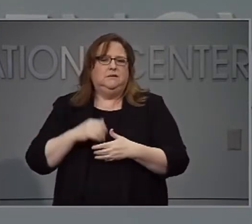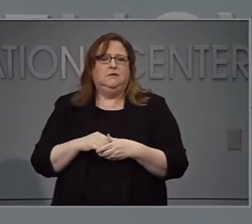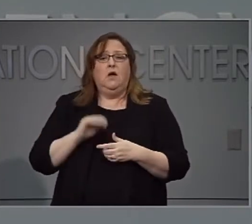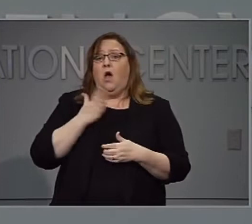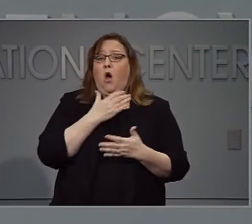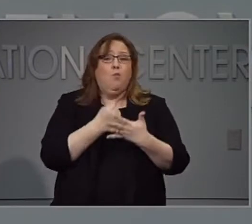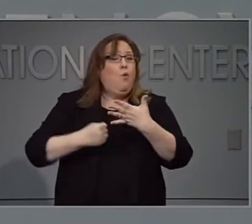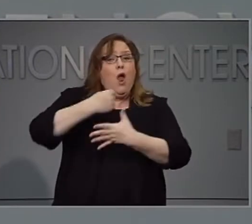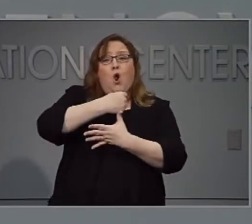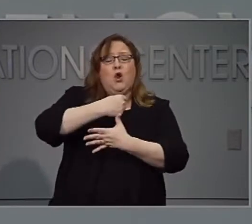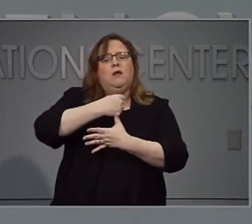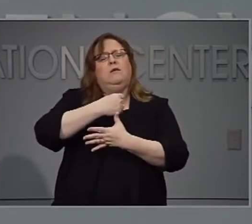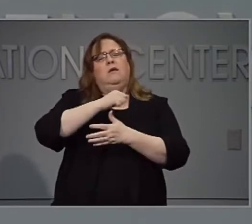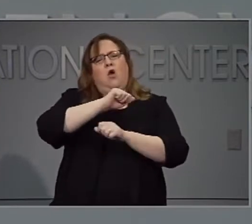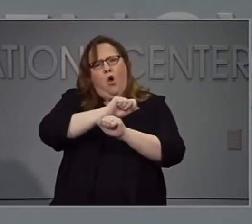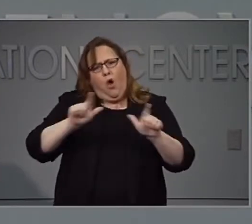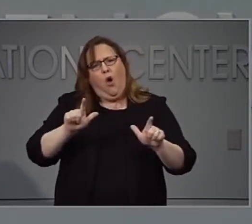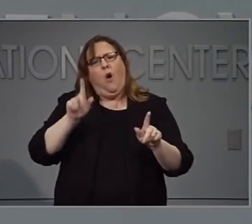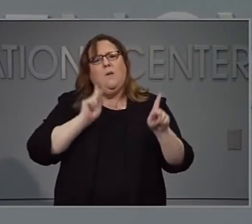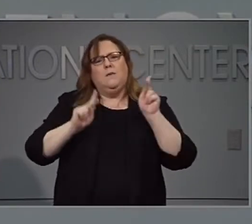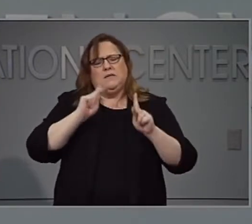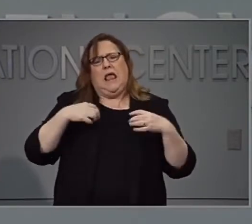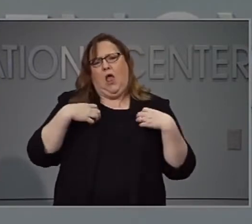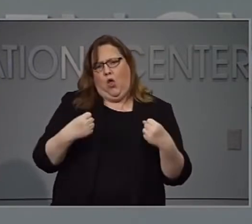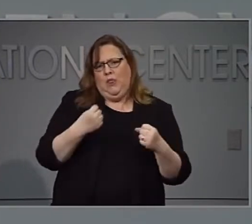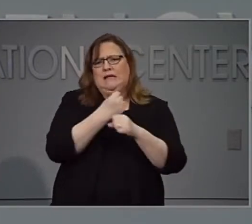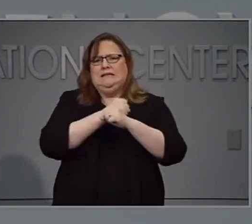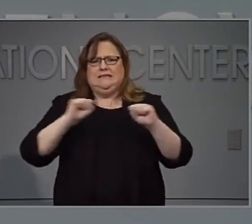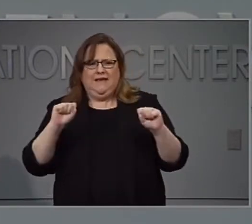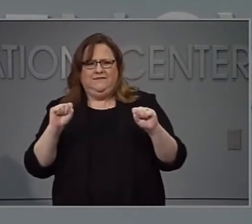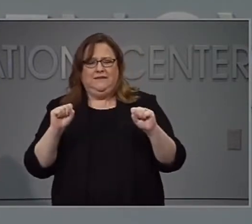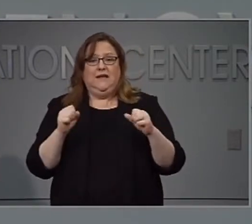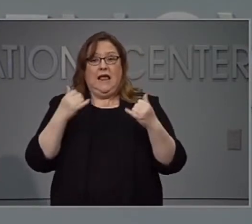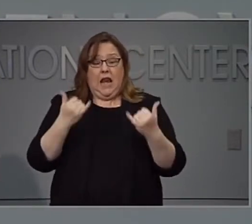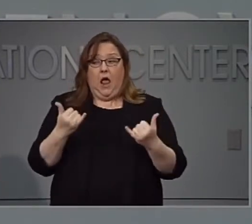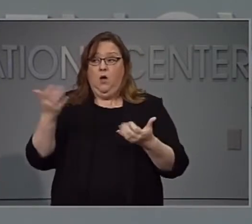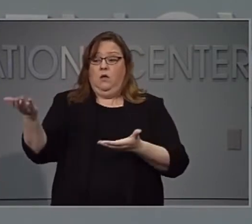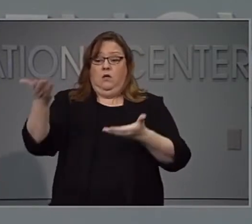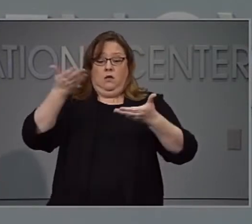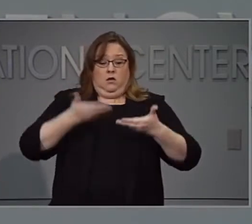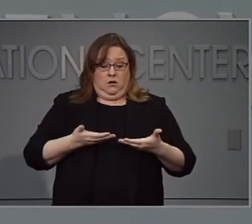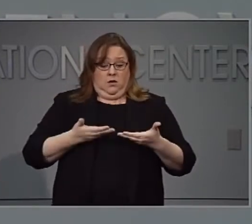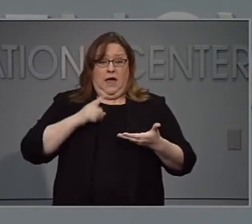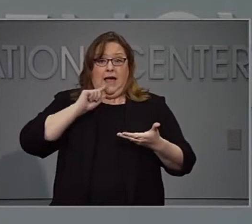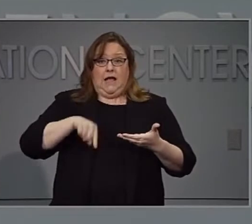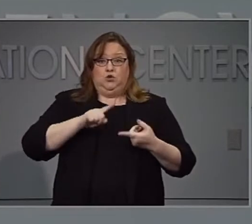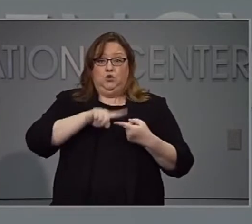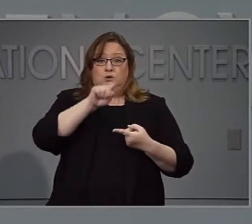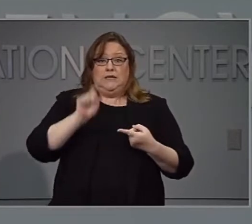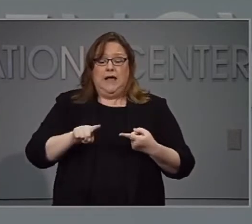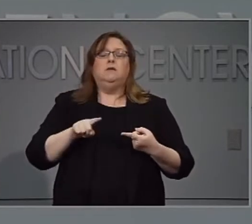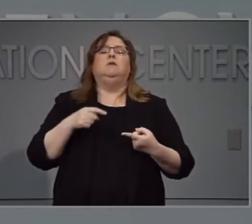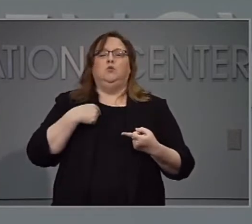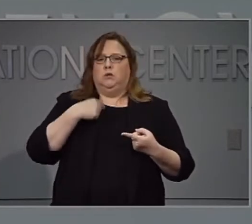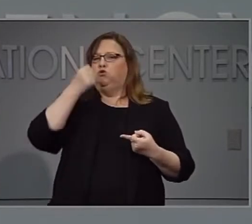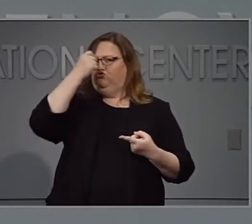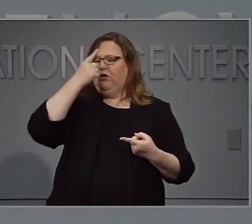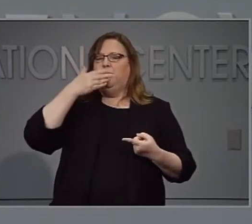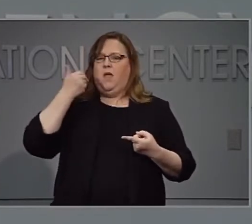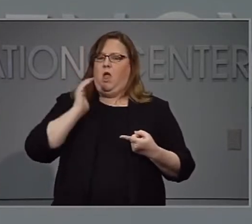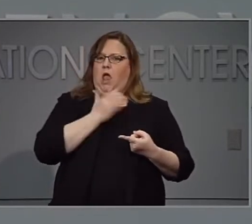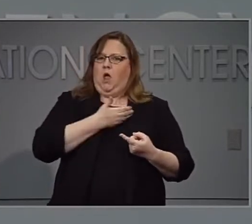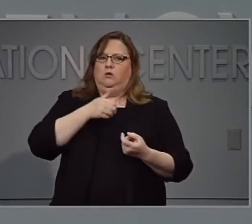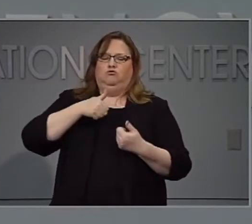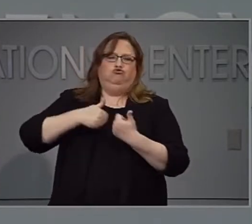safety. We now have better intelligence on the extent of the problem that we're facing at Noose. Working with local and state health